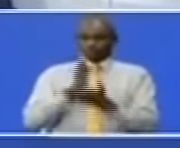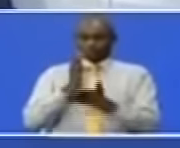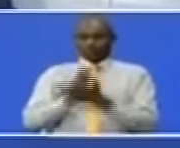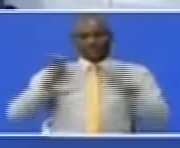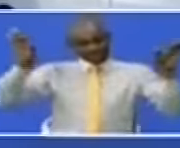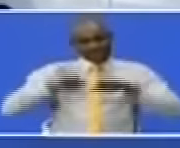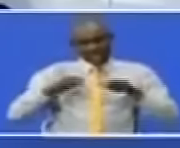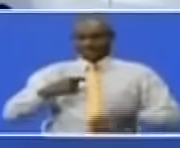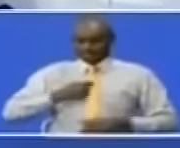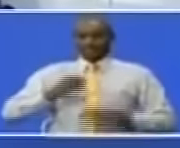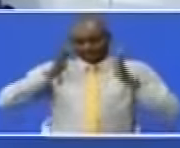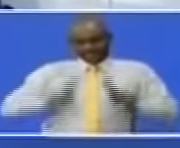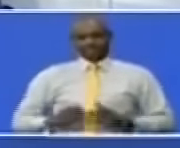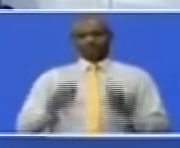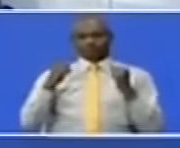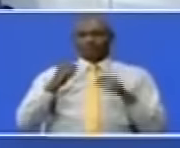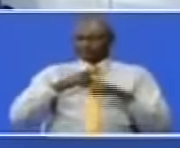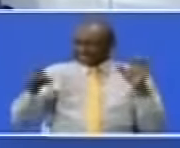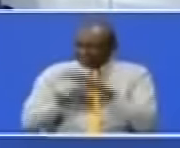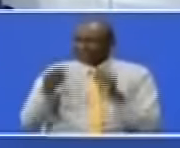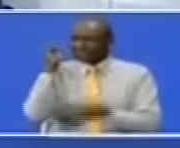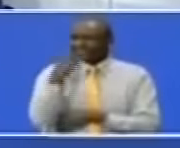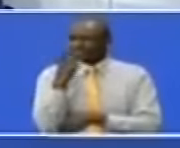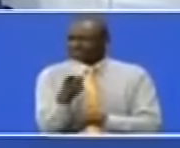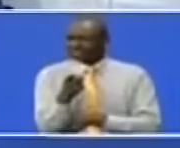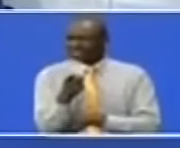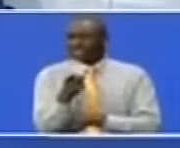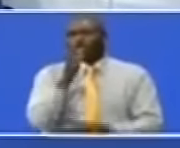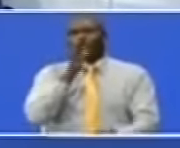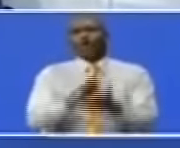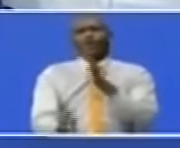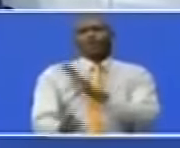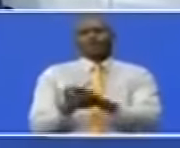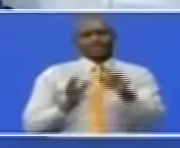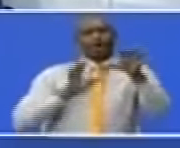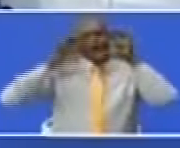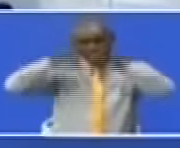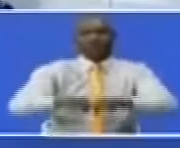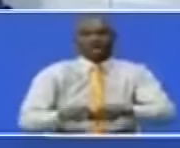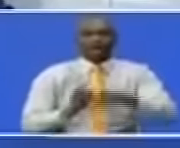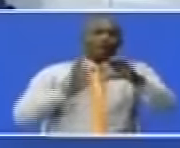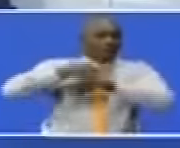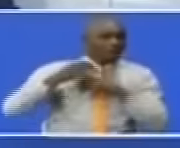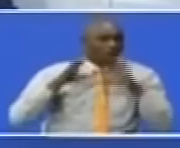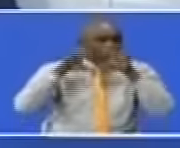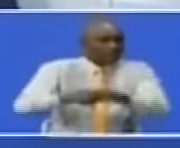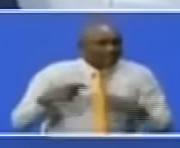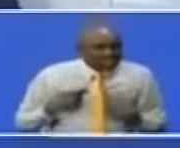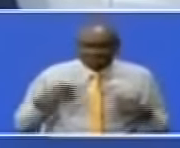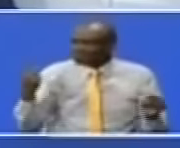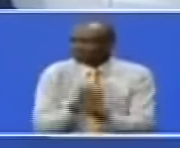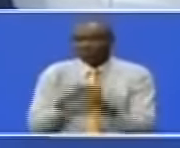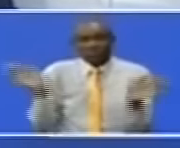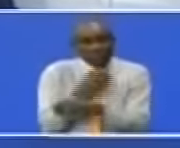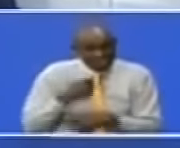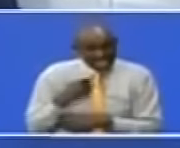Valley politics. And the deputy president was very emphatic that nobody can overtake me in my own territory. It is me. So it was a